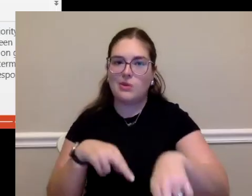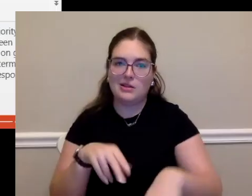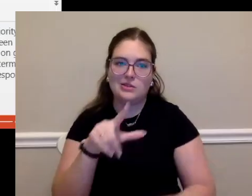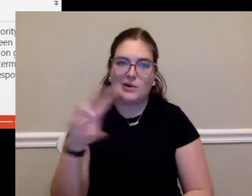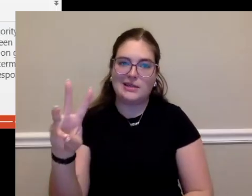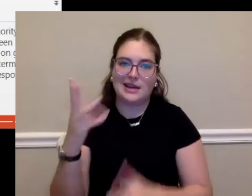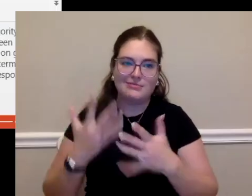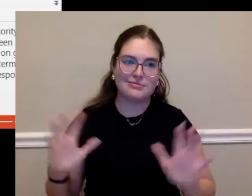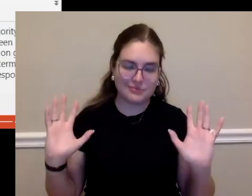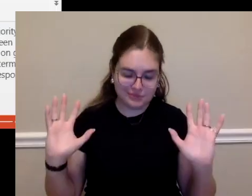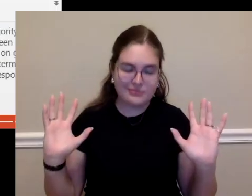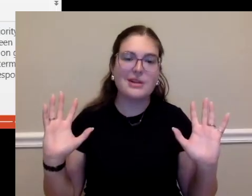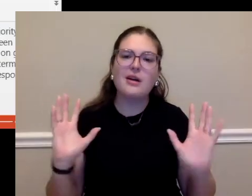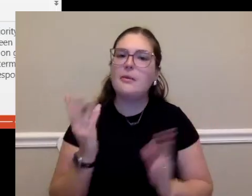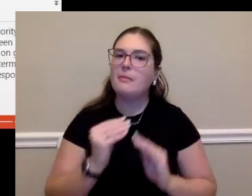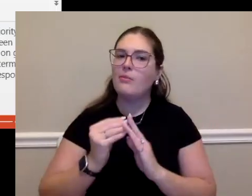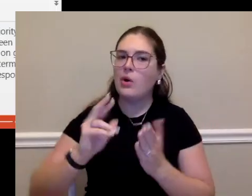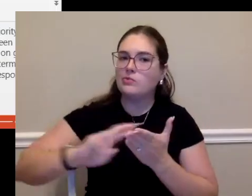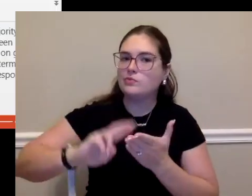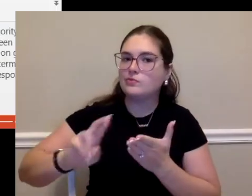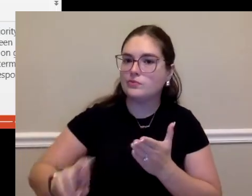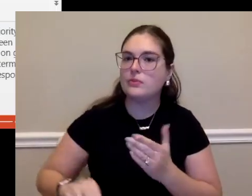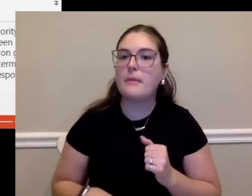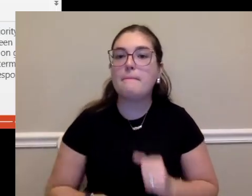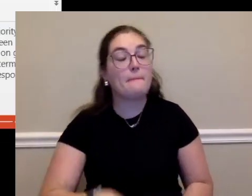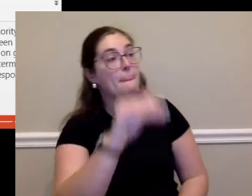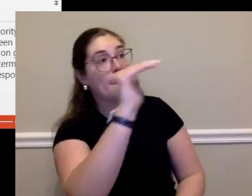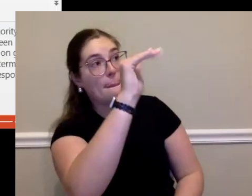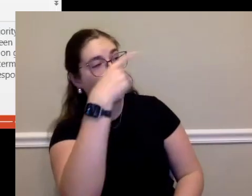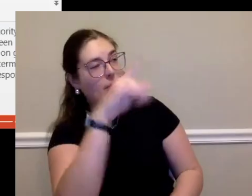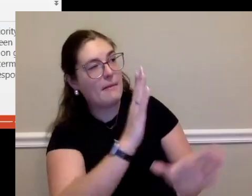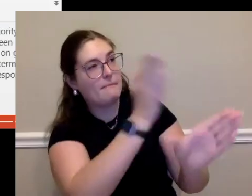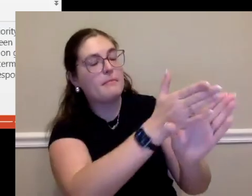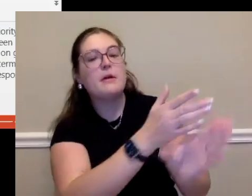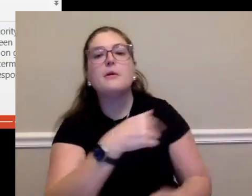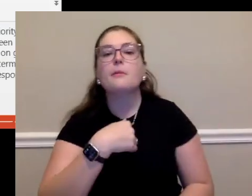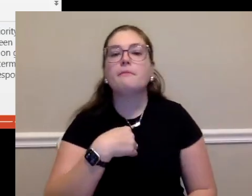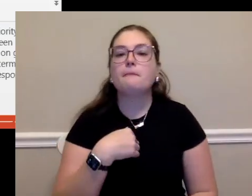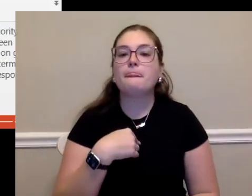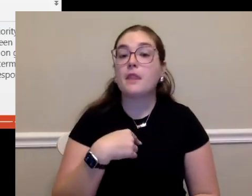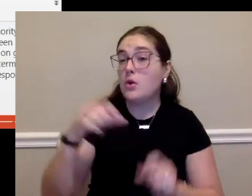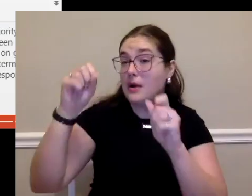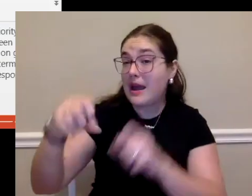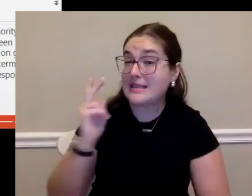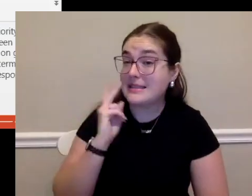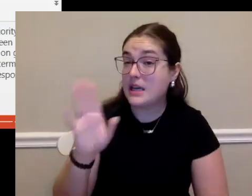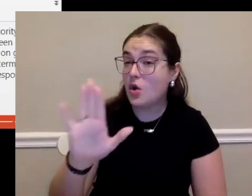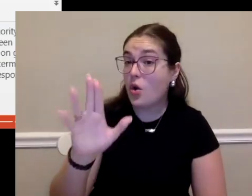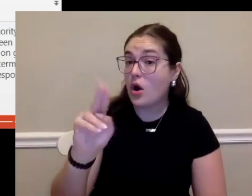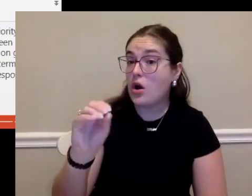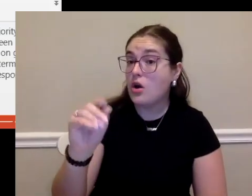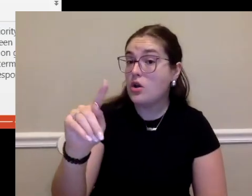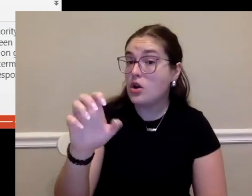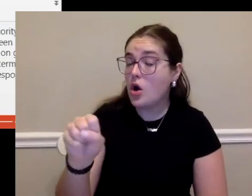some additional survey investigations. Mateo, Yes. just a brief chime in. We can see your notes. I didn't know if